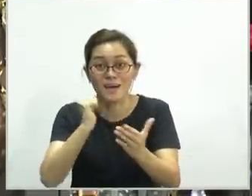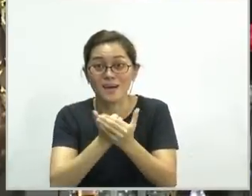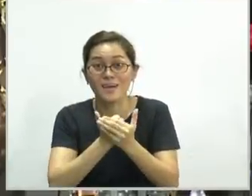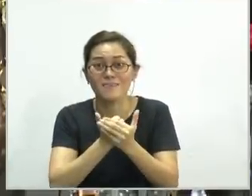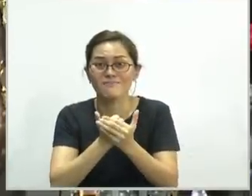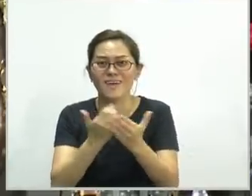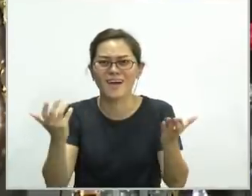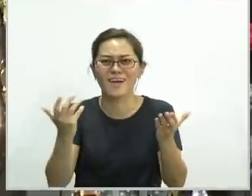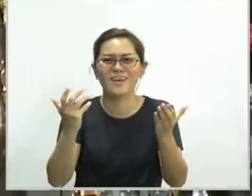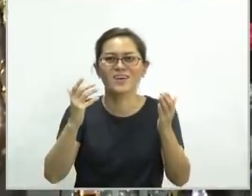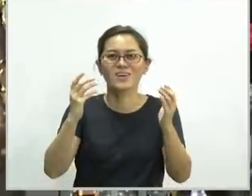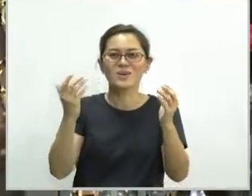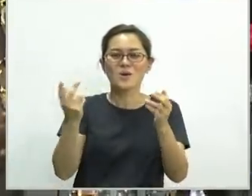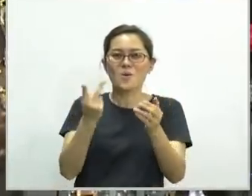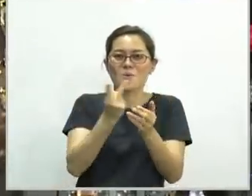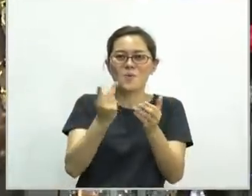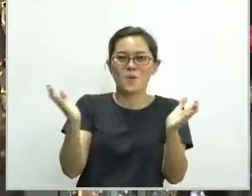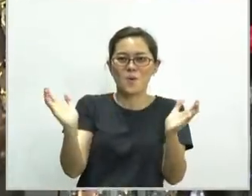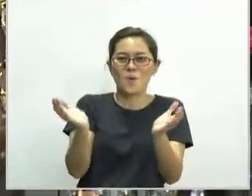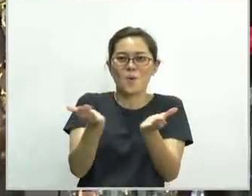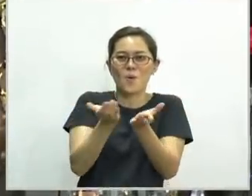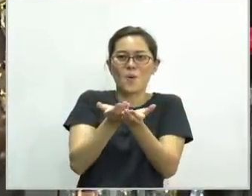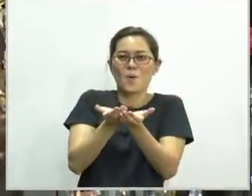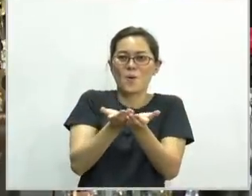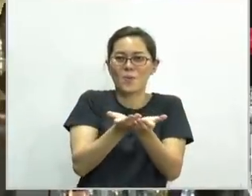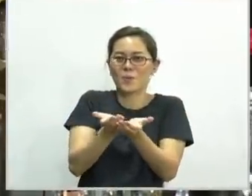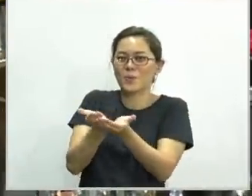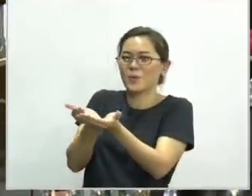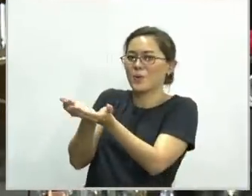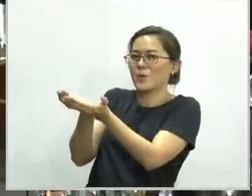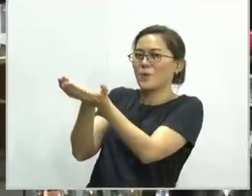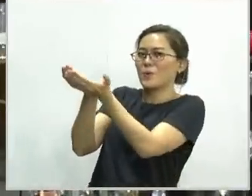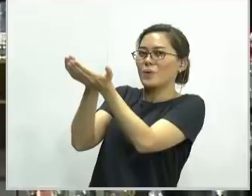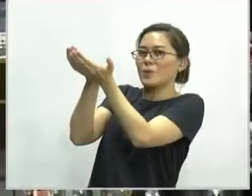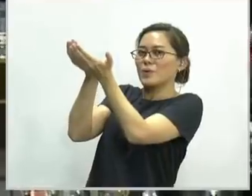Come on, so put your two hands up right now. Cup it before the Lord.